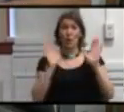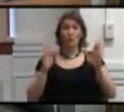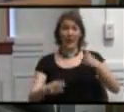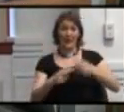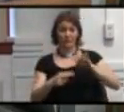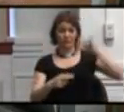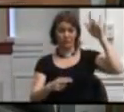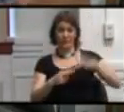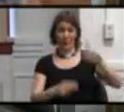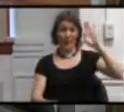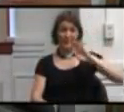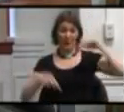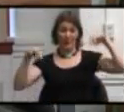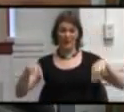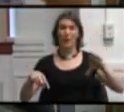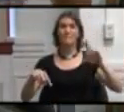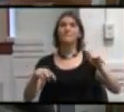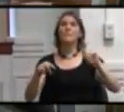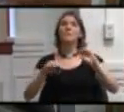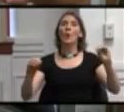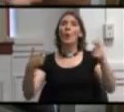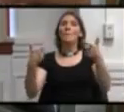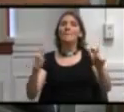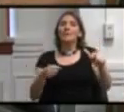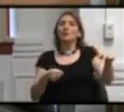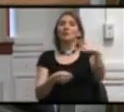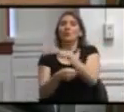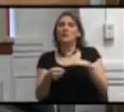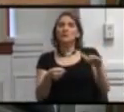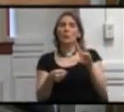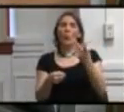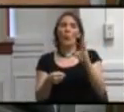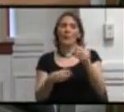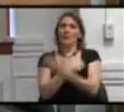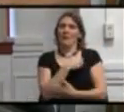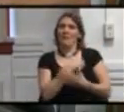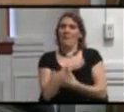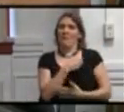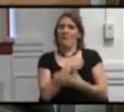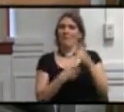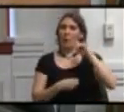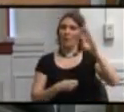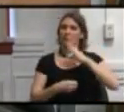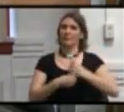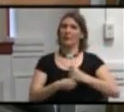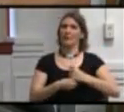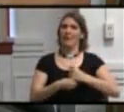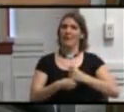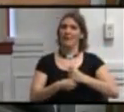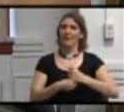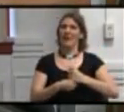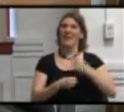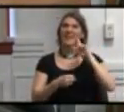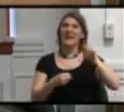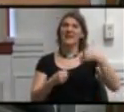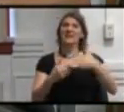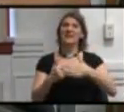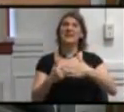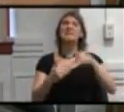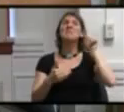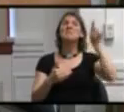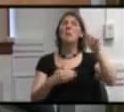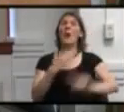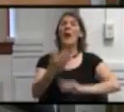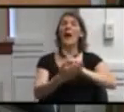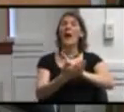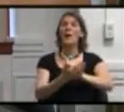name. But we don't have a regional Windham County production brewery. I think the next distribution brewery is about an hour drive away. All right. Mm-hmm.